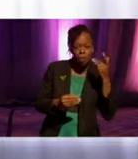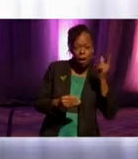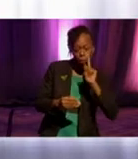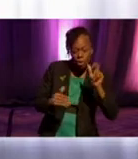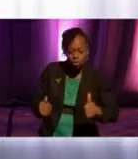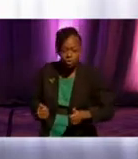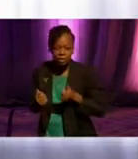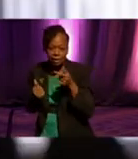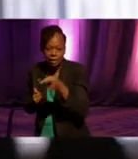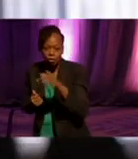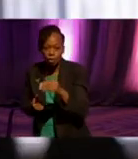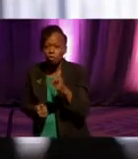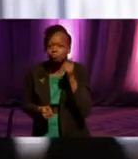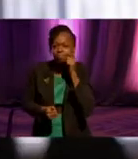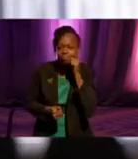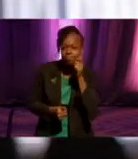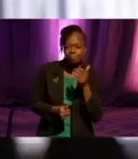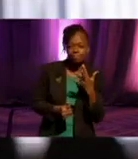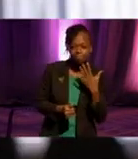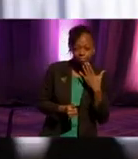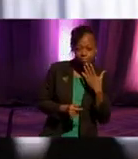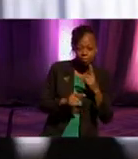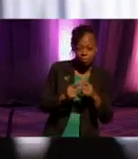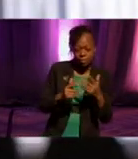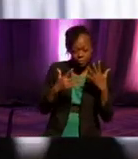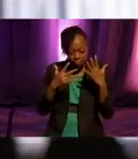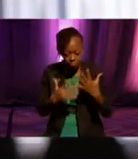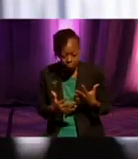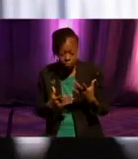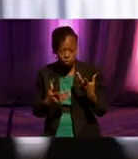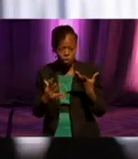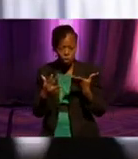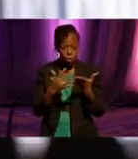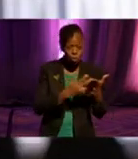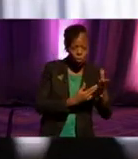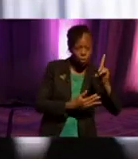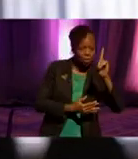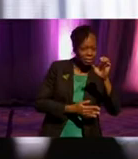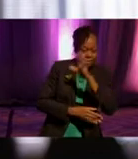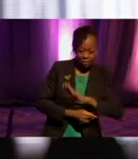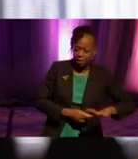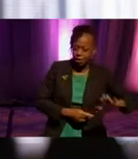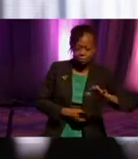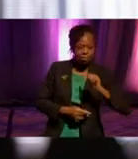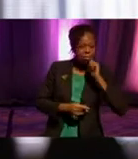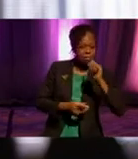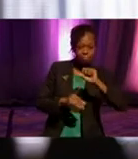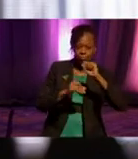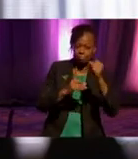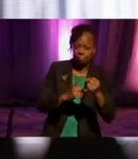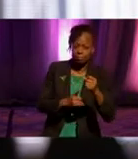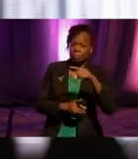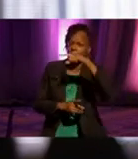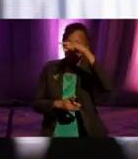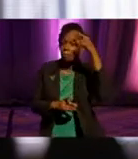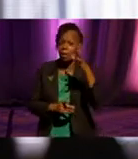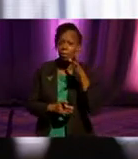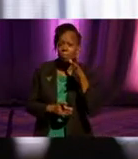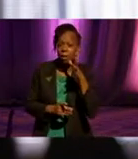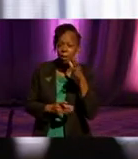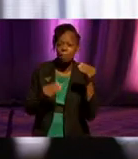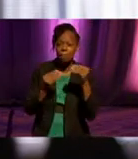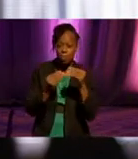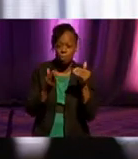her skin color. Sadly, across the District of Columbia, this is not the case. Black mothers are more likely to die